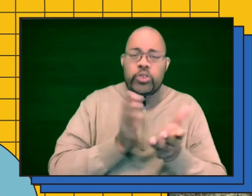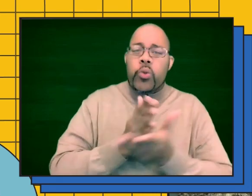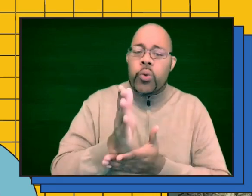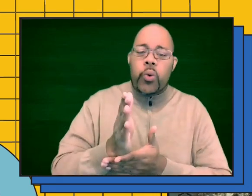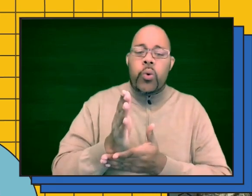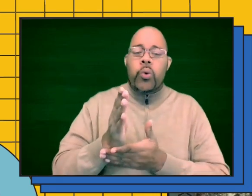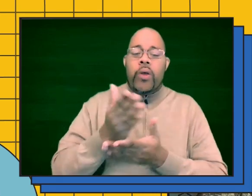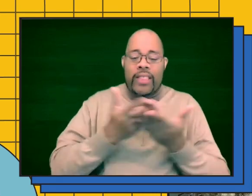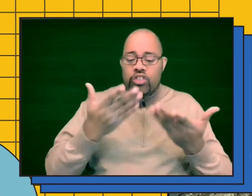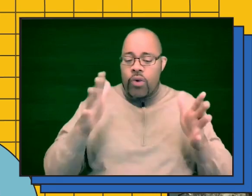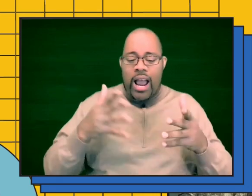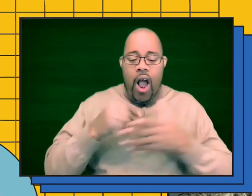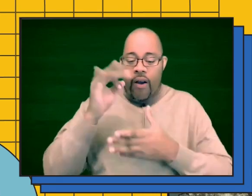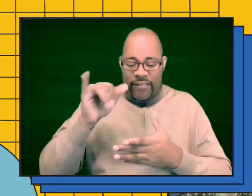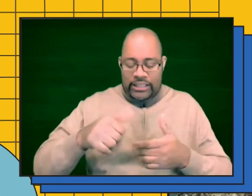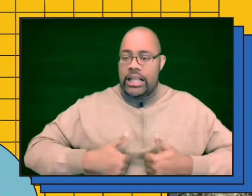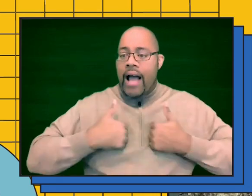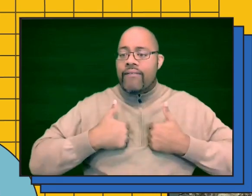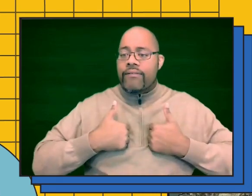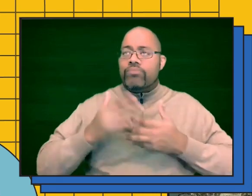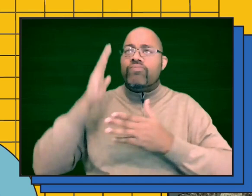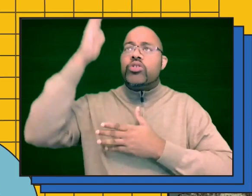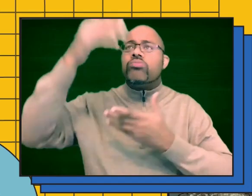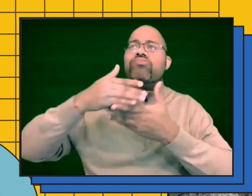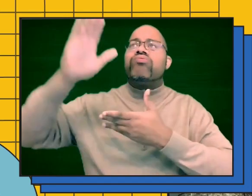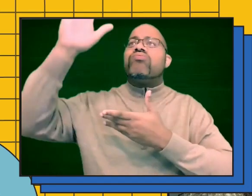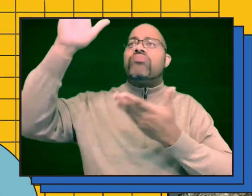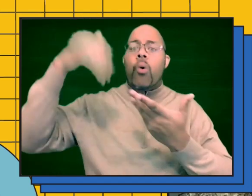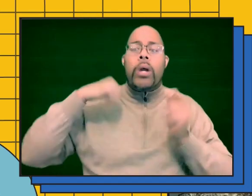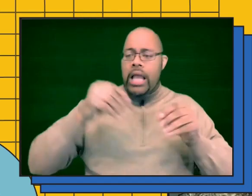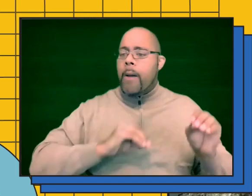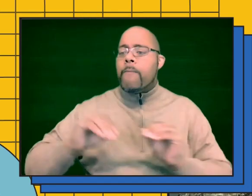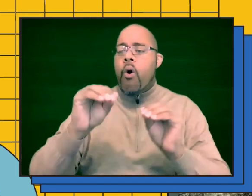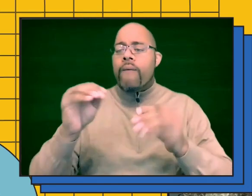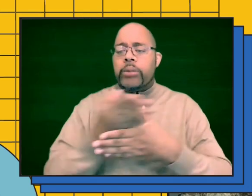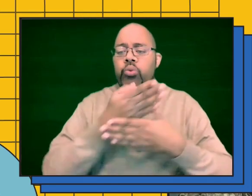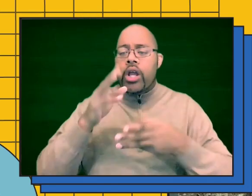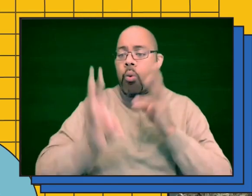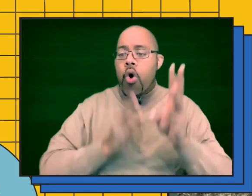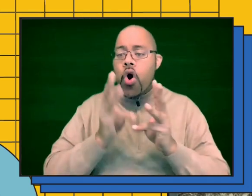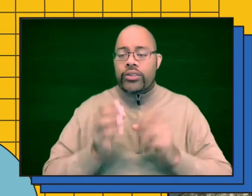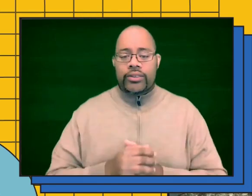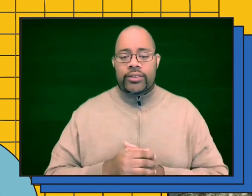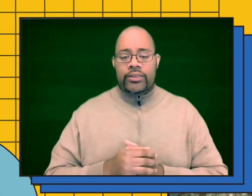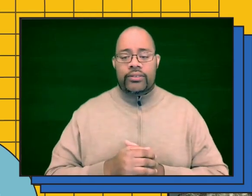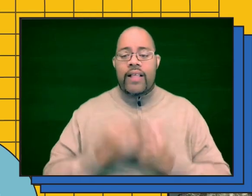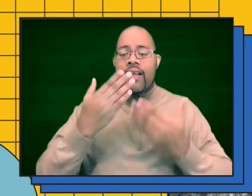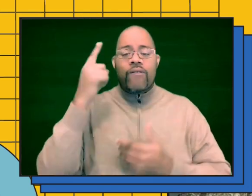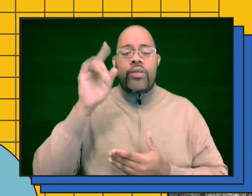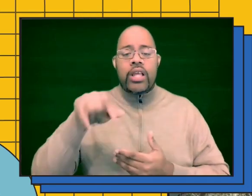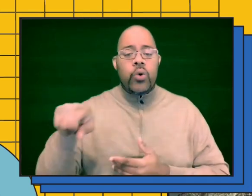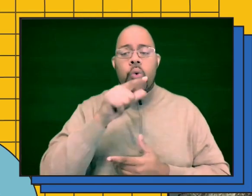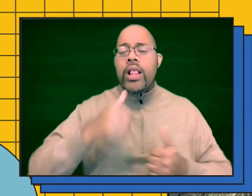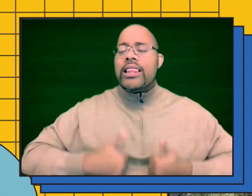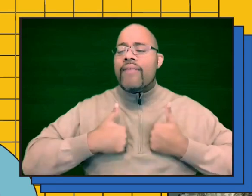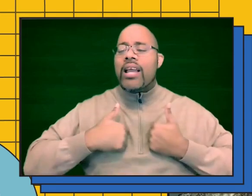through portals already, even out of this life. We can move between worlds. Thank